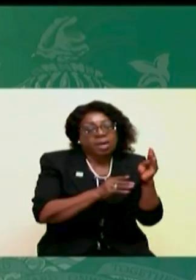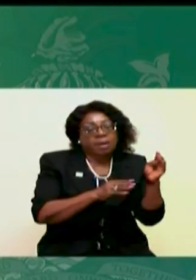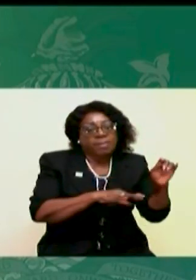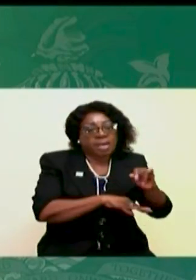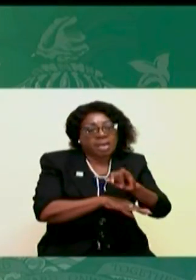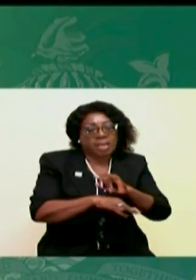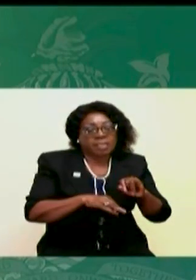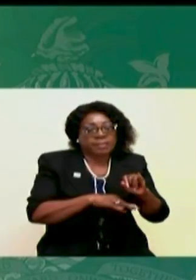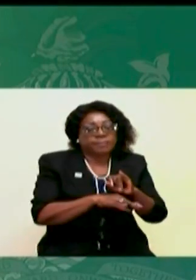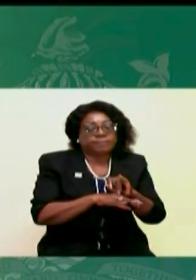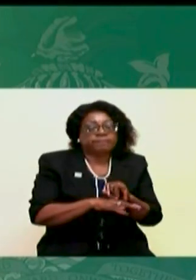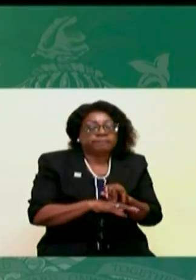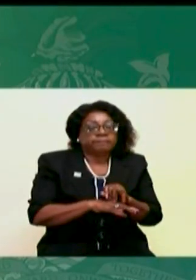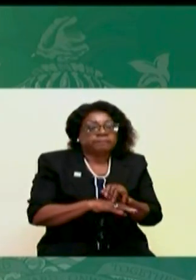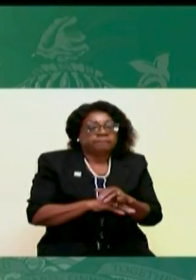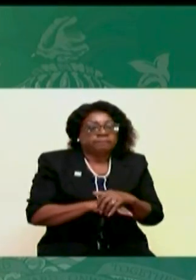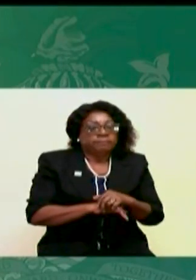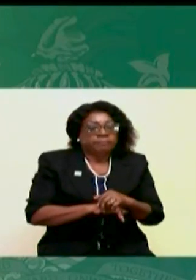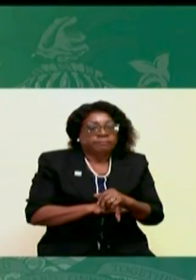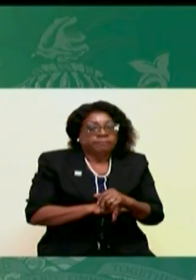presentation.